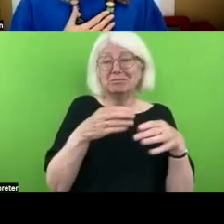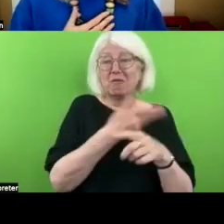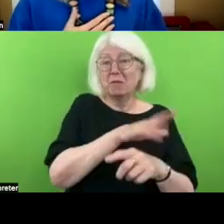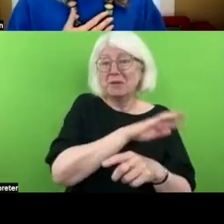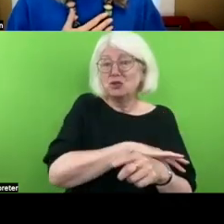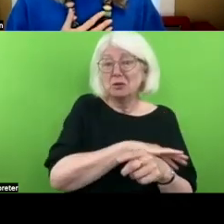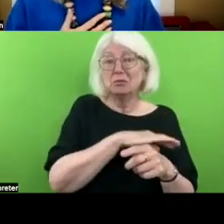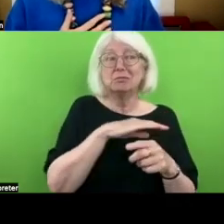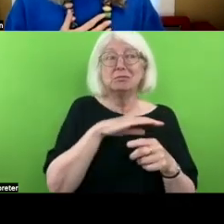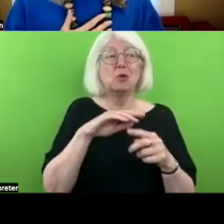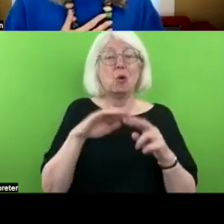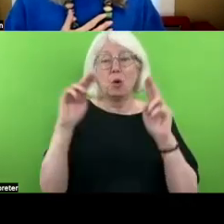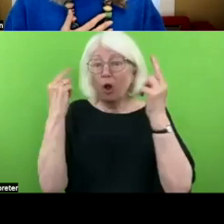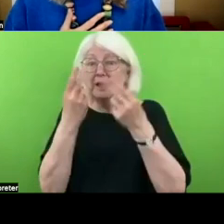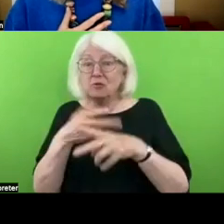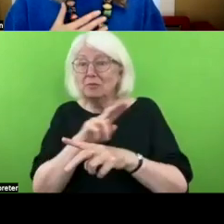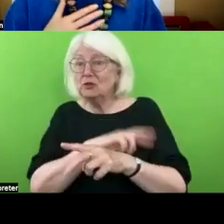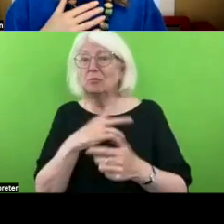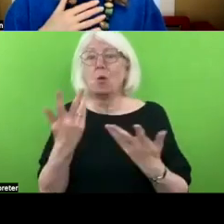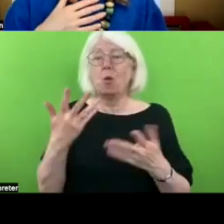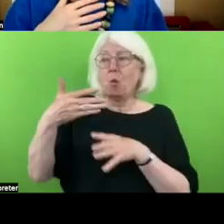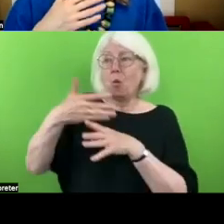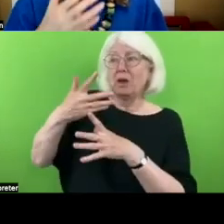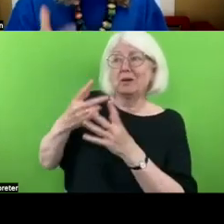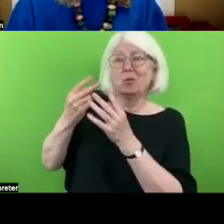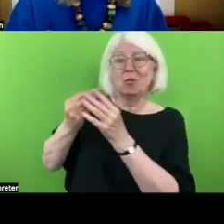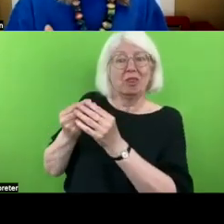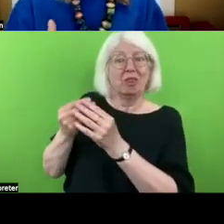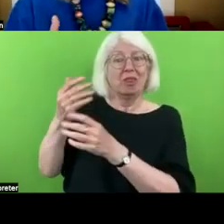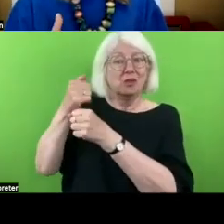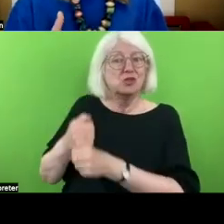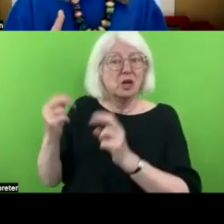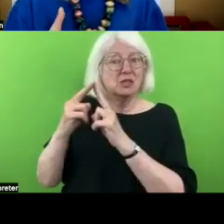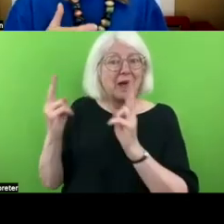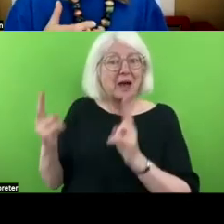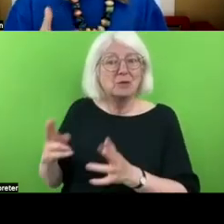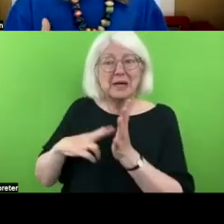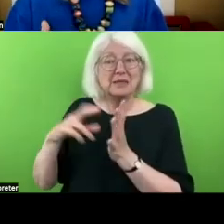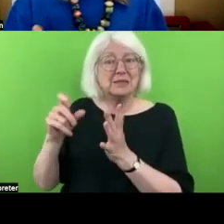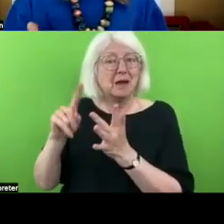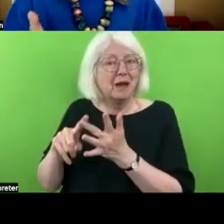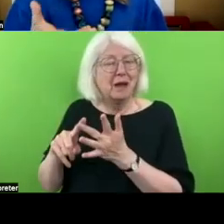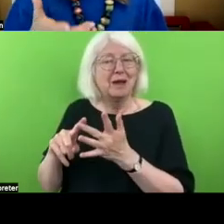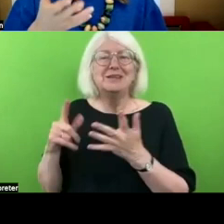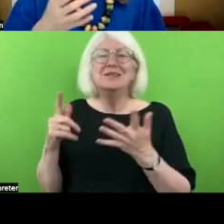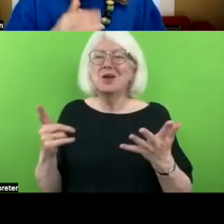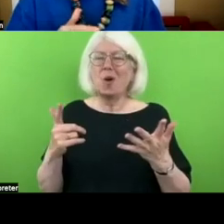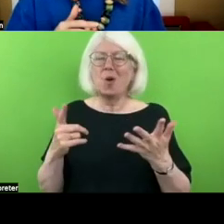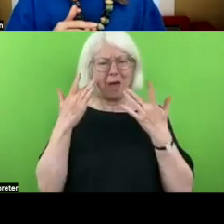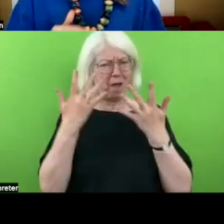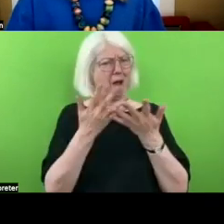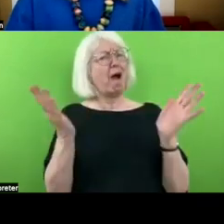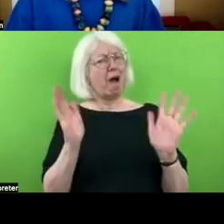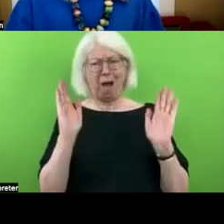the NCIs in Church House. So explicitly, there's enough power to share, but implicitly,